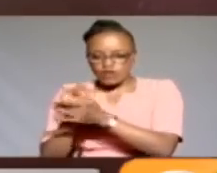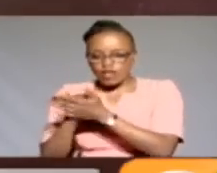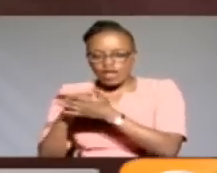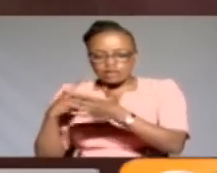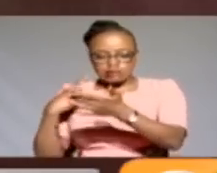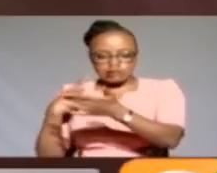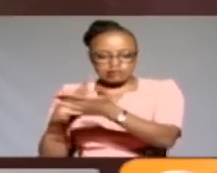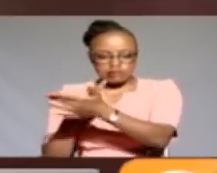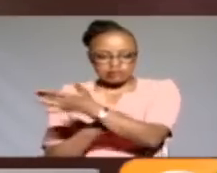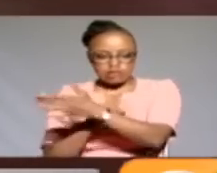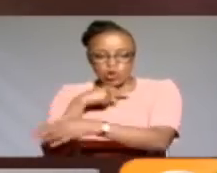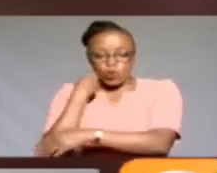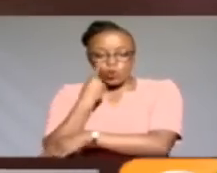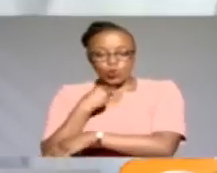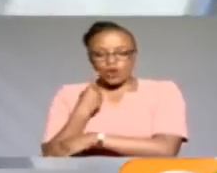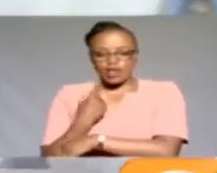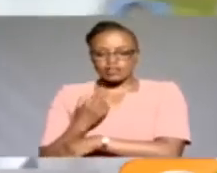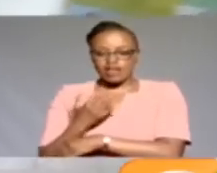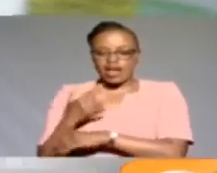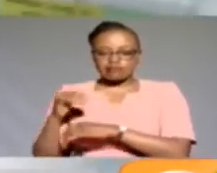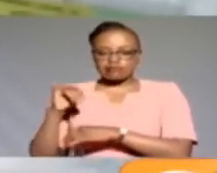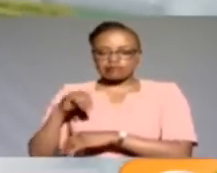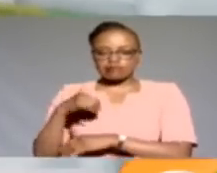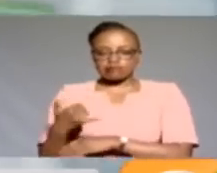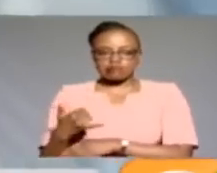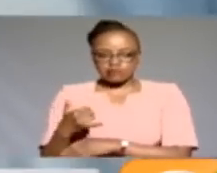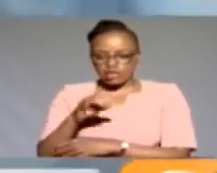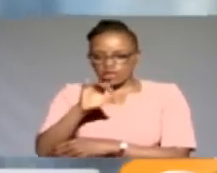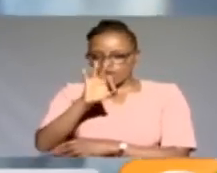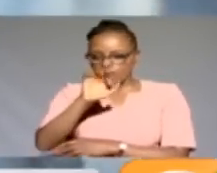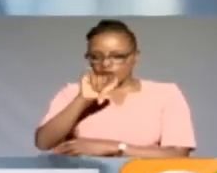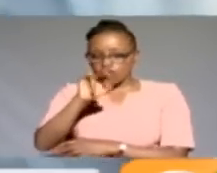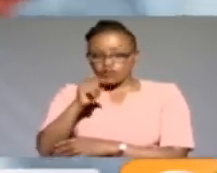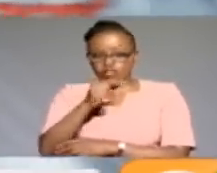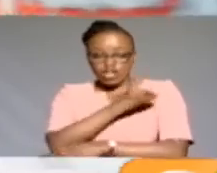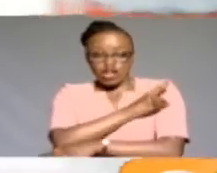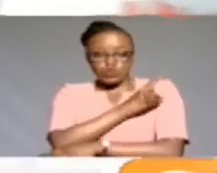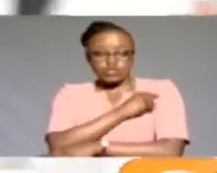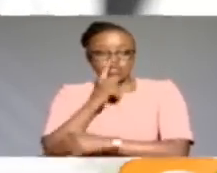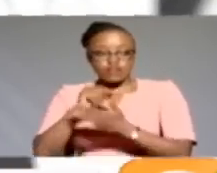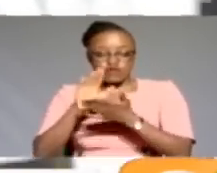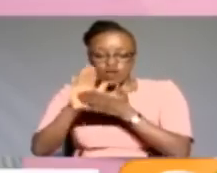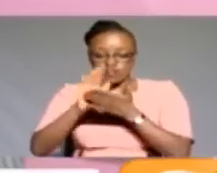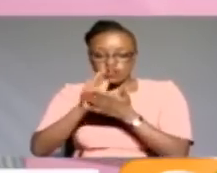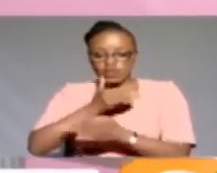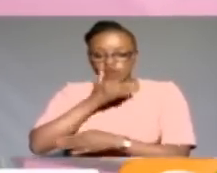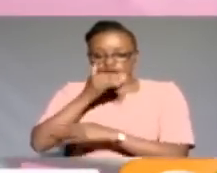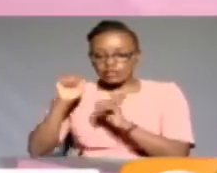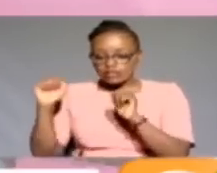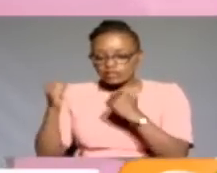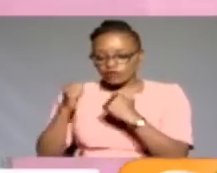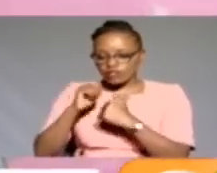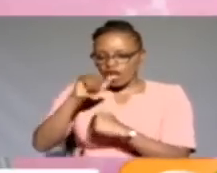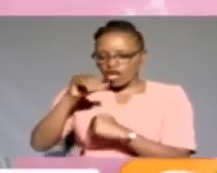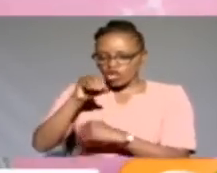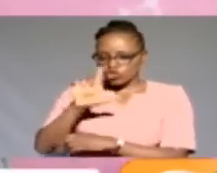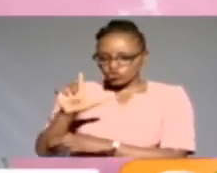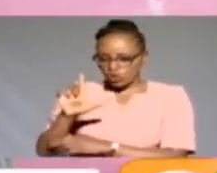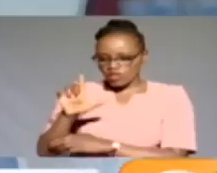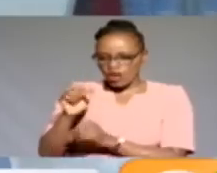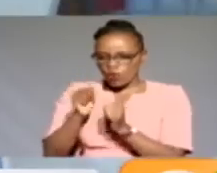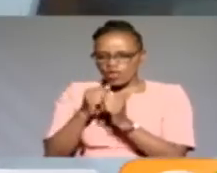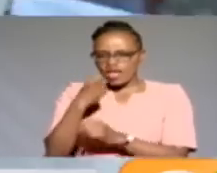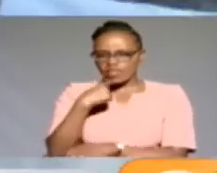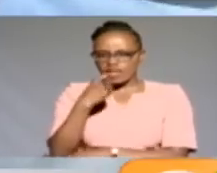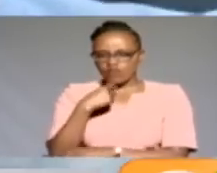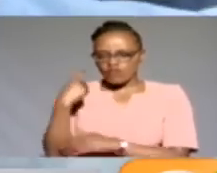Joel, who had passed out. The doctors say that it is quick response that saved Joel. A vial of anti-venom,